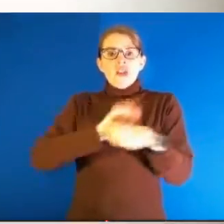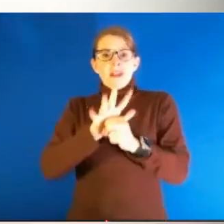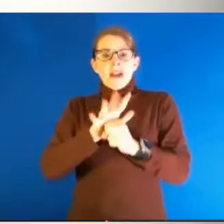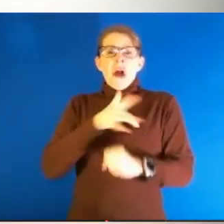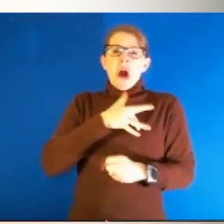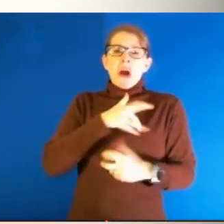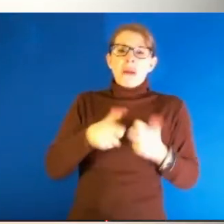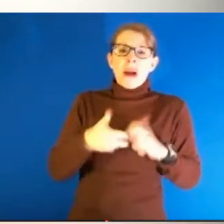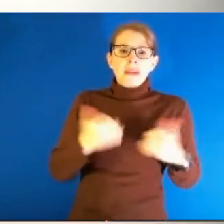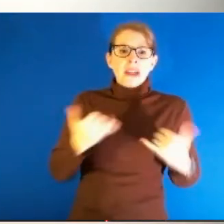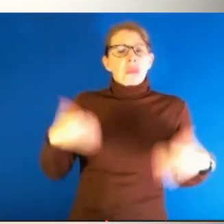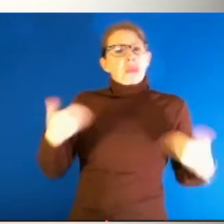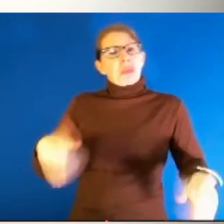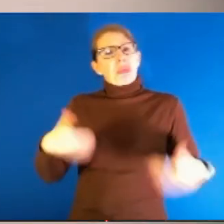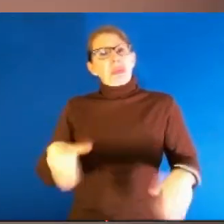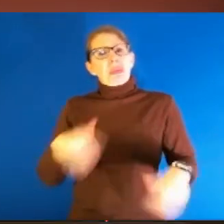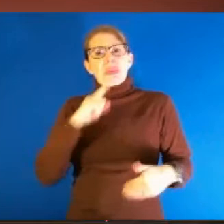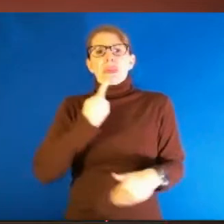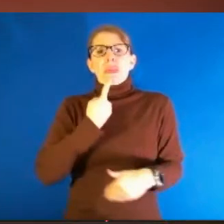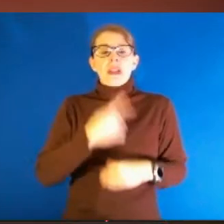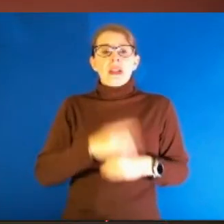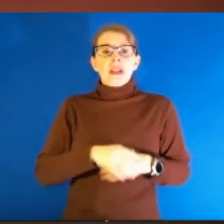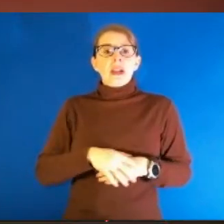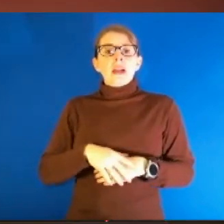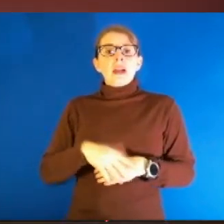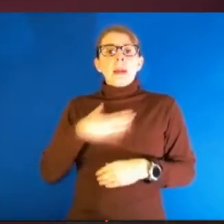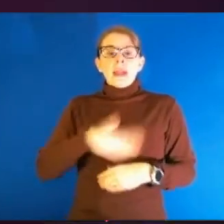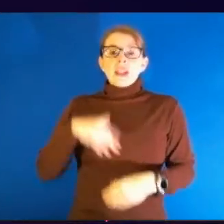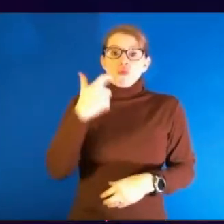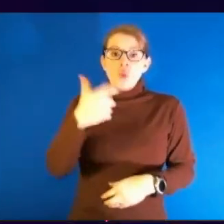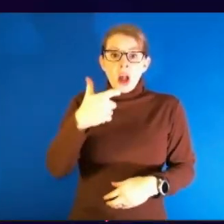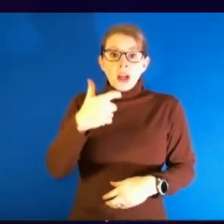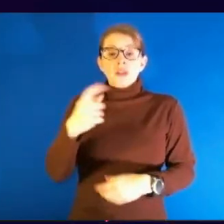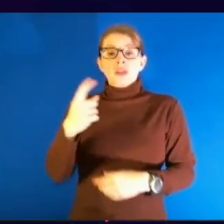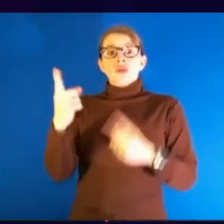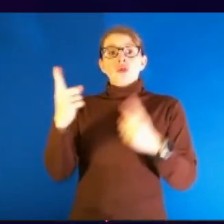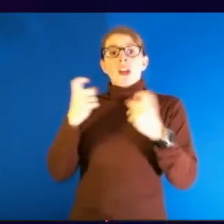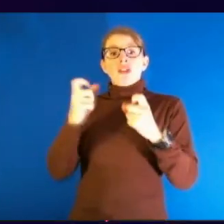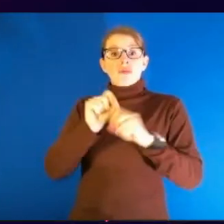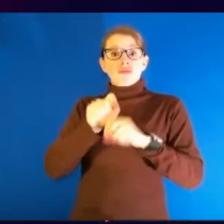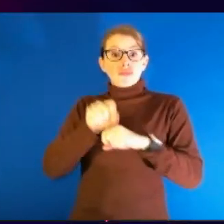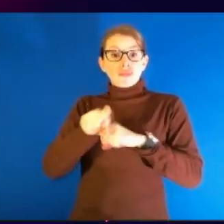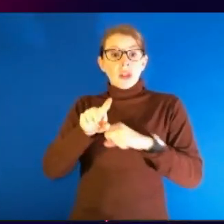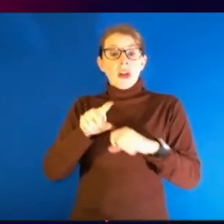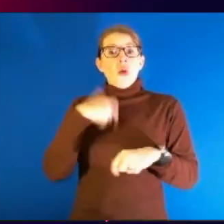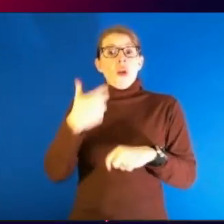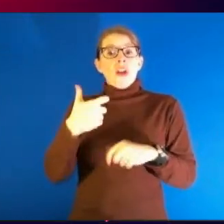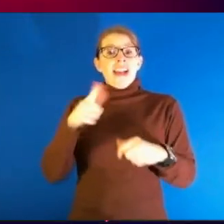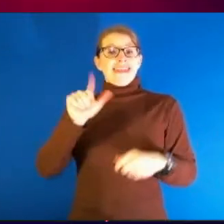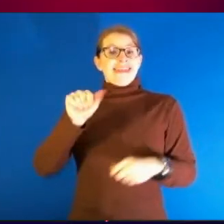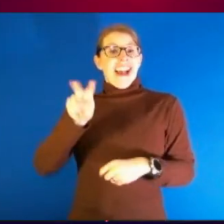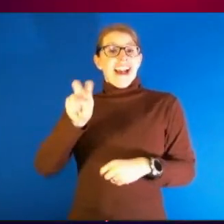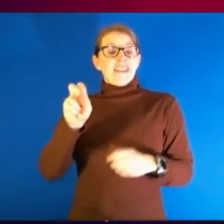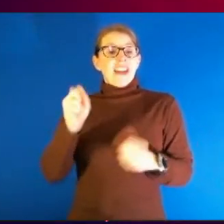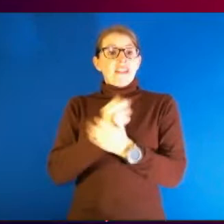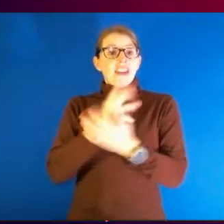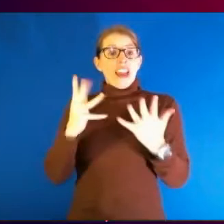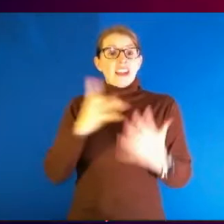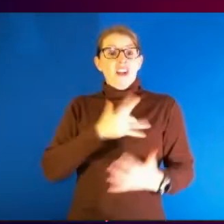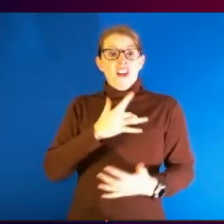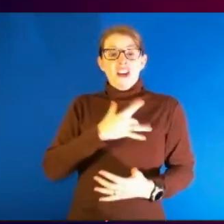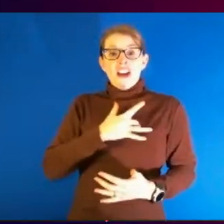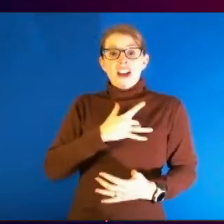problems now. So we invite you to watch, bring your questions, and join us for our very first live episode of All Things Heart on